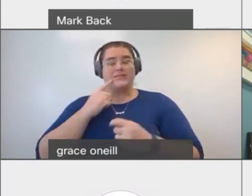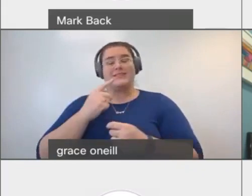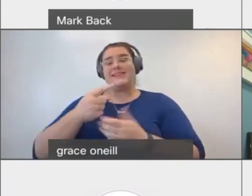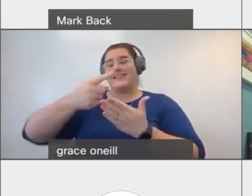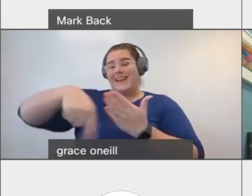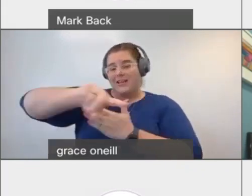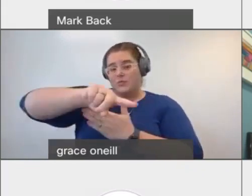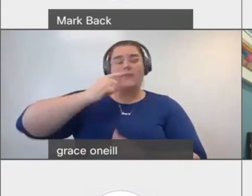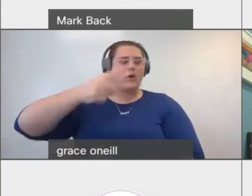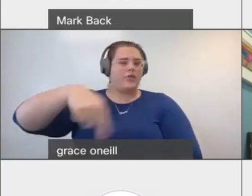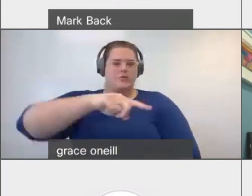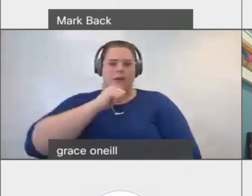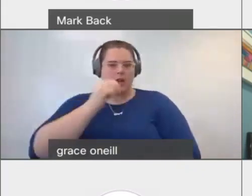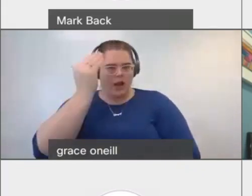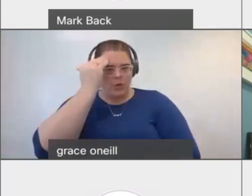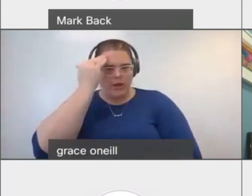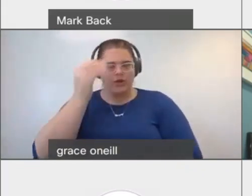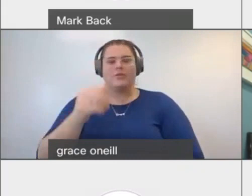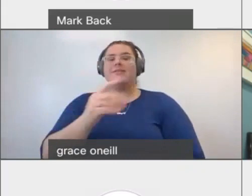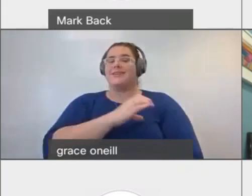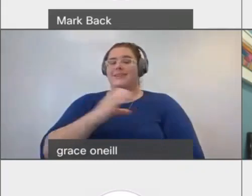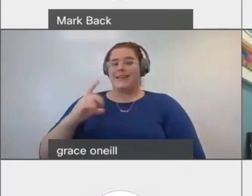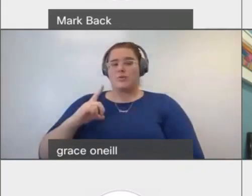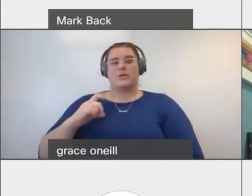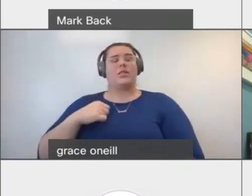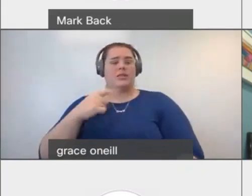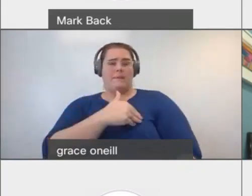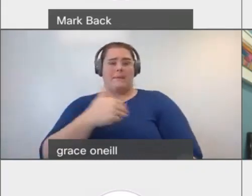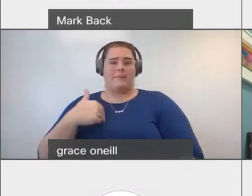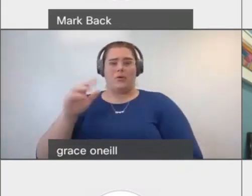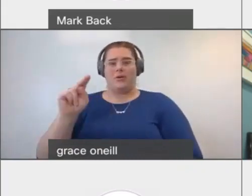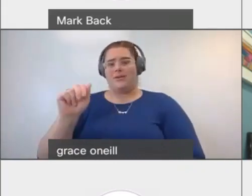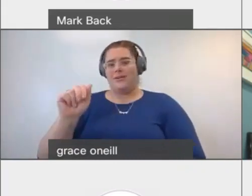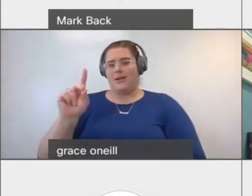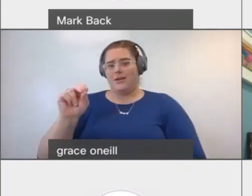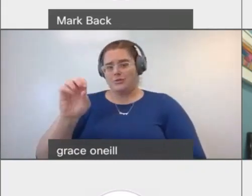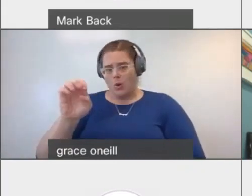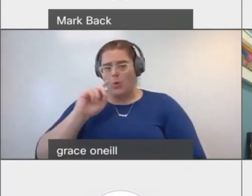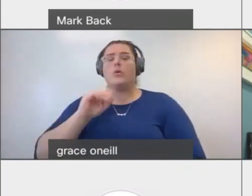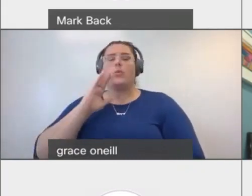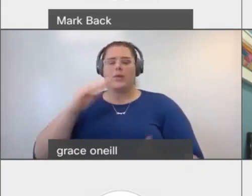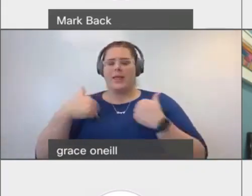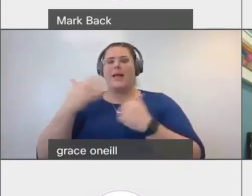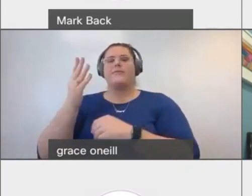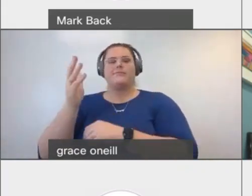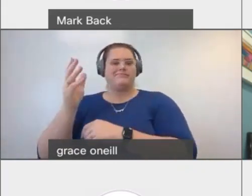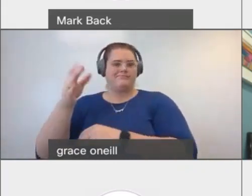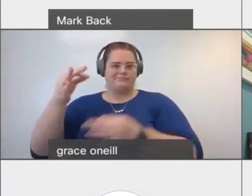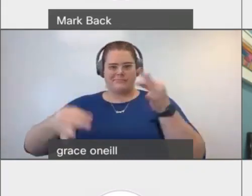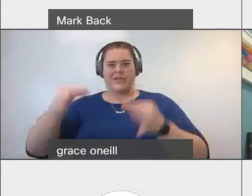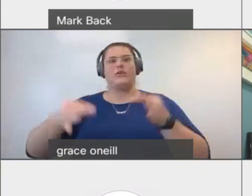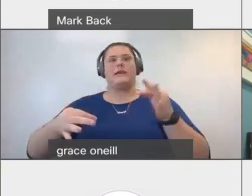aware, Councilmember Nadeau and the Human Service Committee will be having a hearing on the council members' bill that would